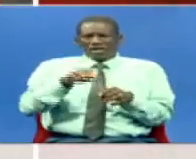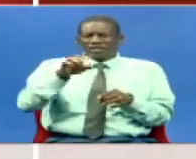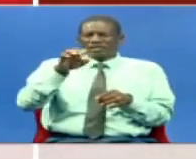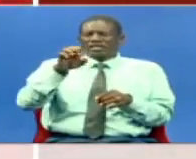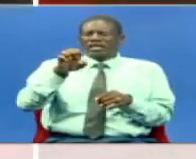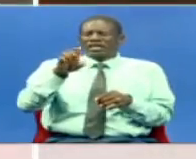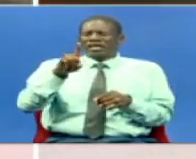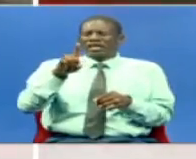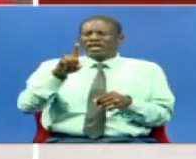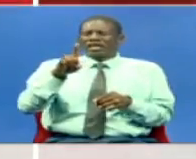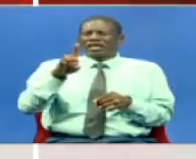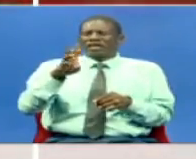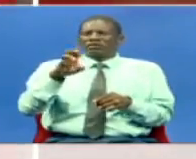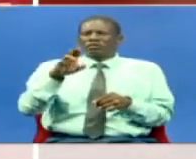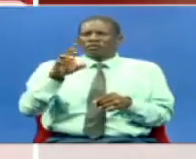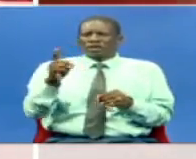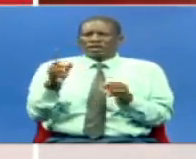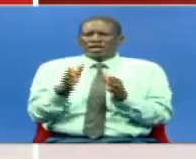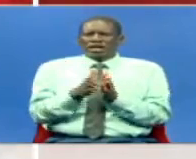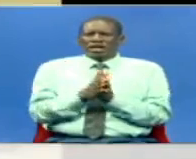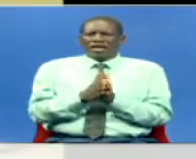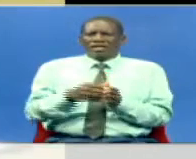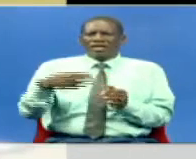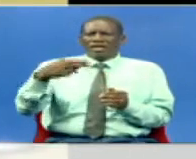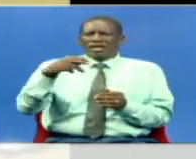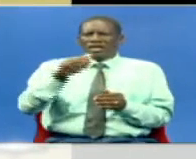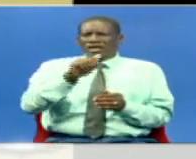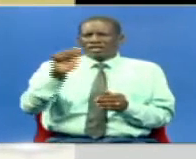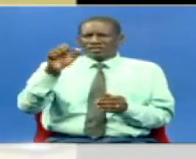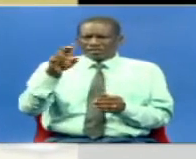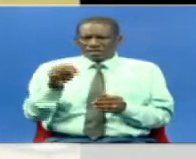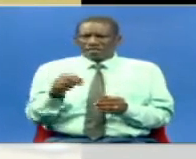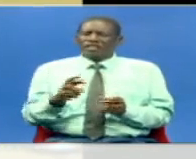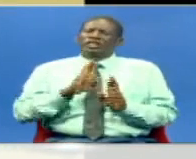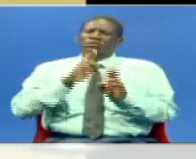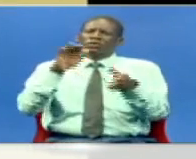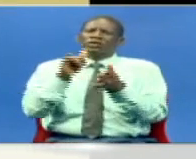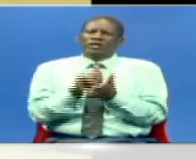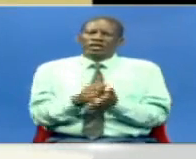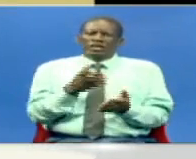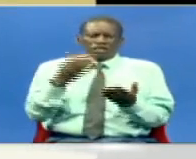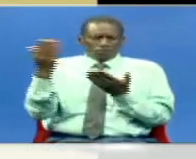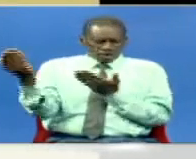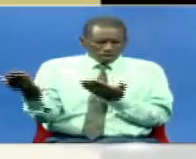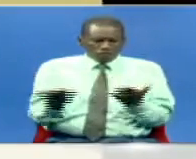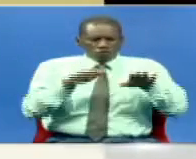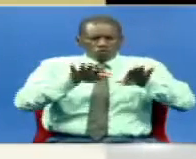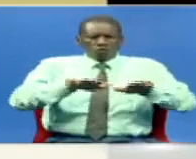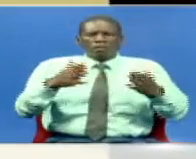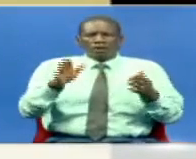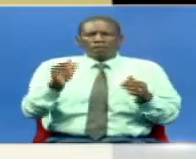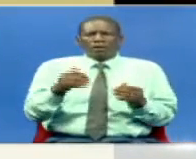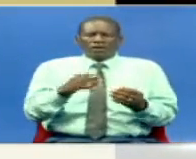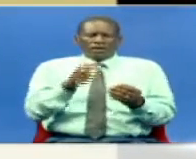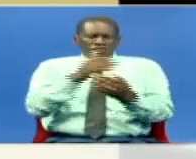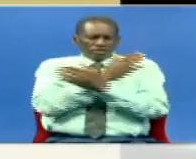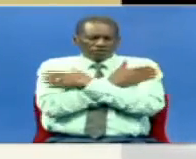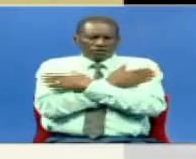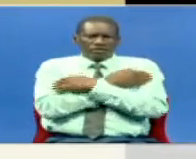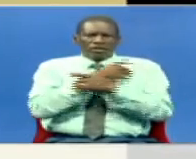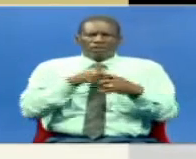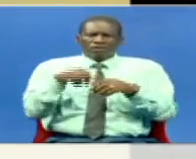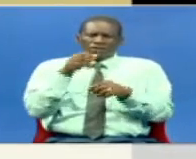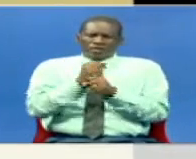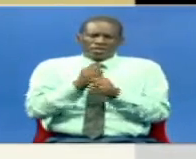Muhuka and Abdul Majid Hassan Arafat. It is reported that they were invited to the party by a mutual friend but committed the